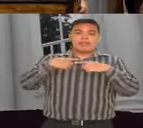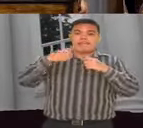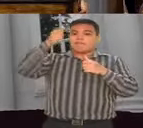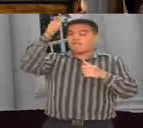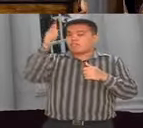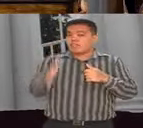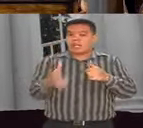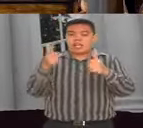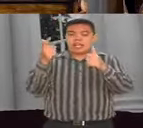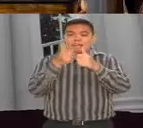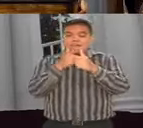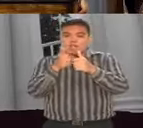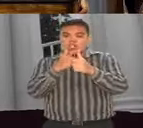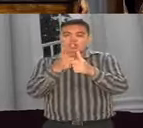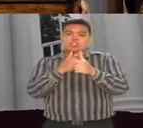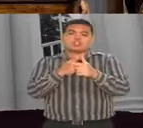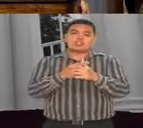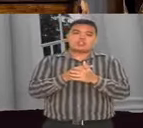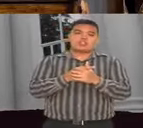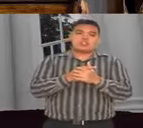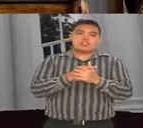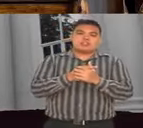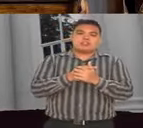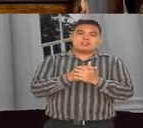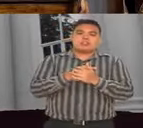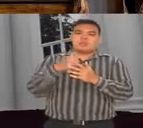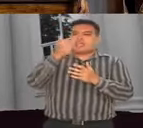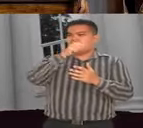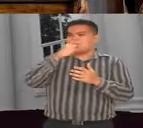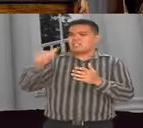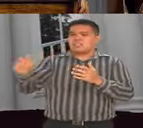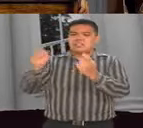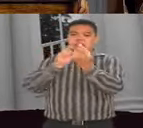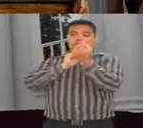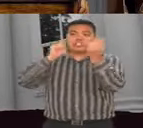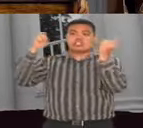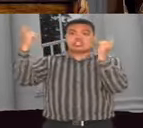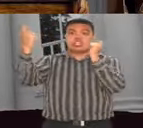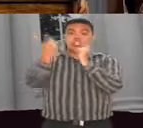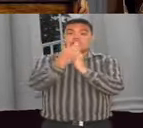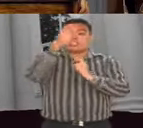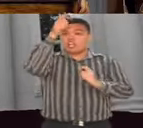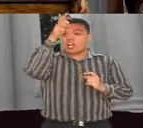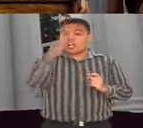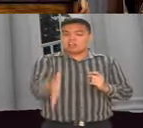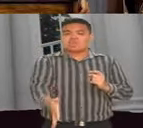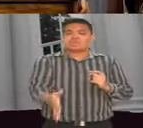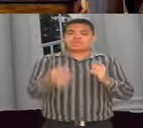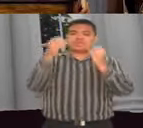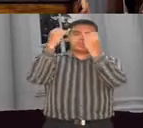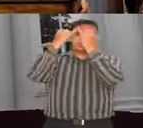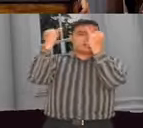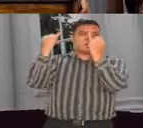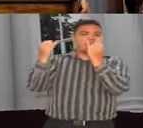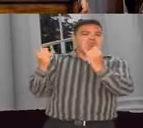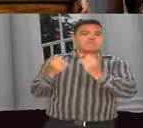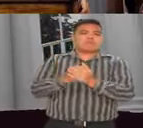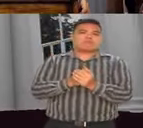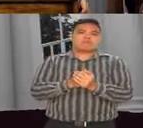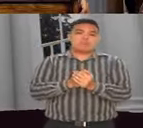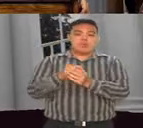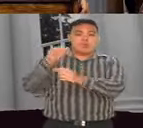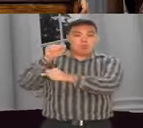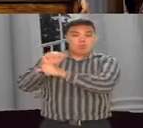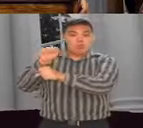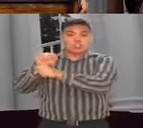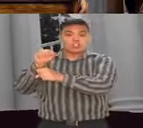Anything that we substitute for God is an idol. Bantayan nato, usahay kung dita magbantay atong trabaho